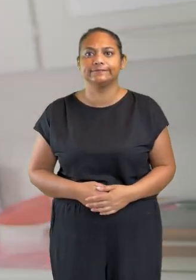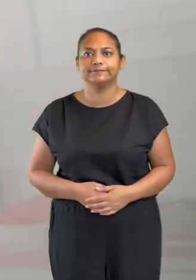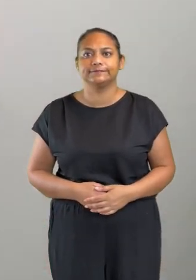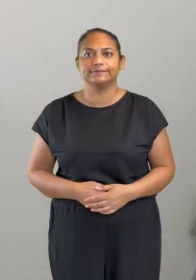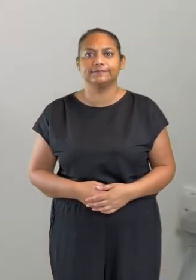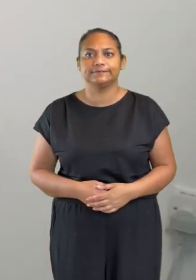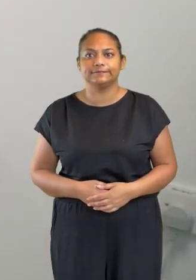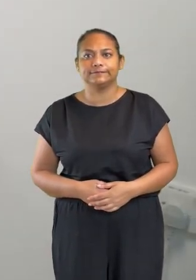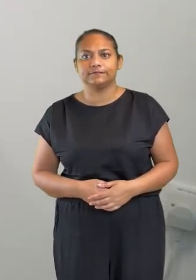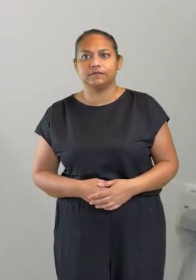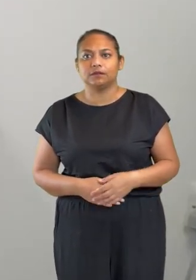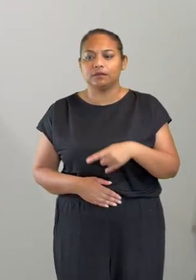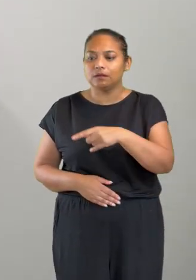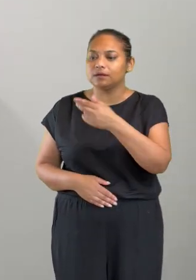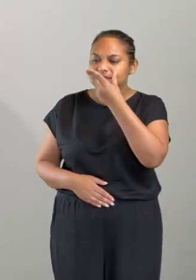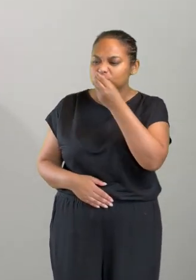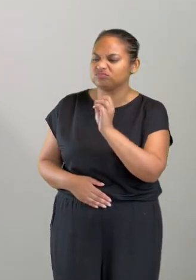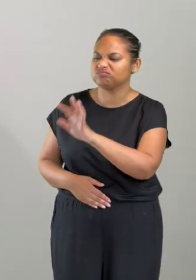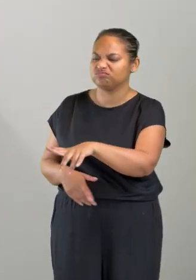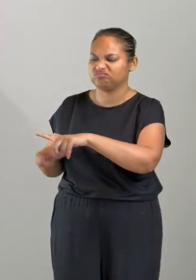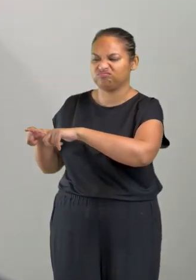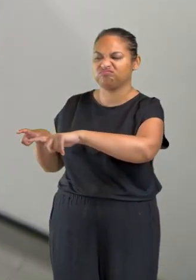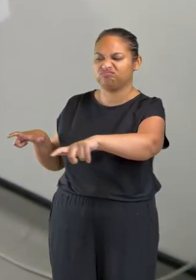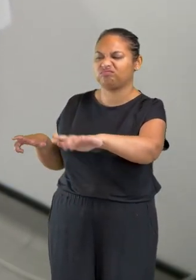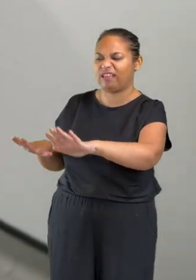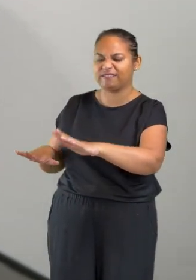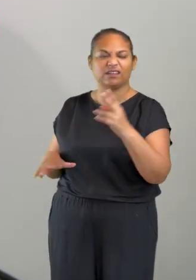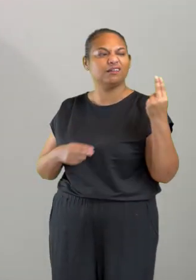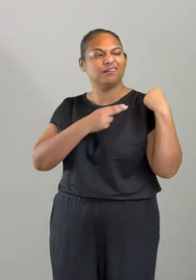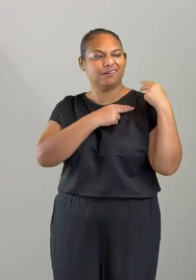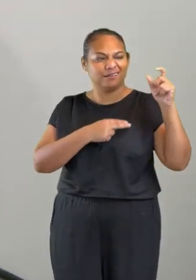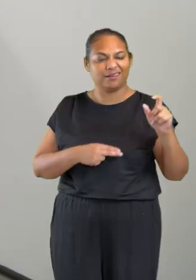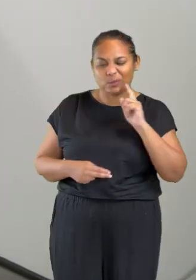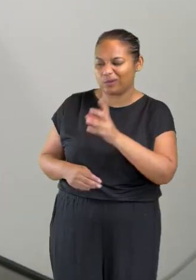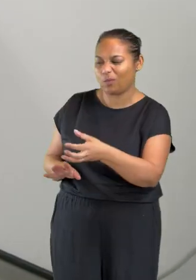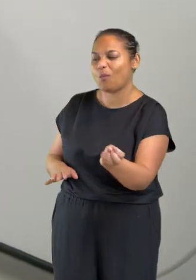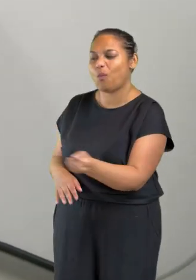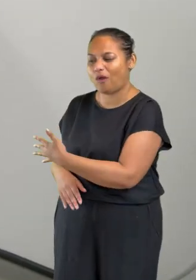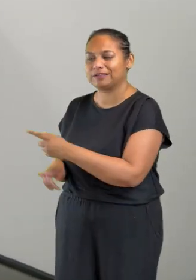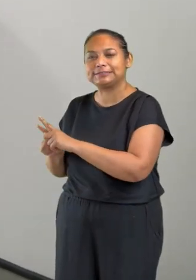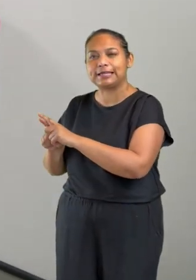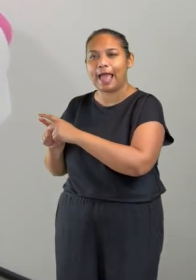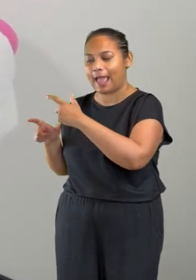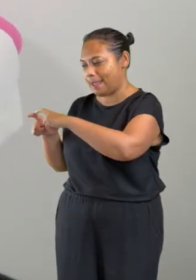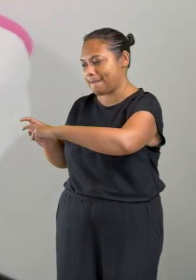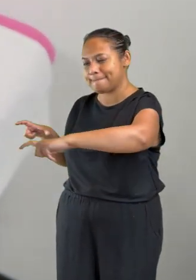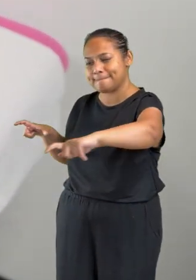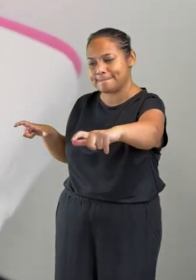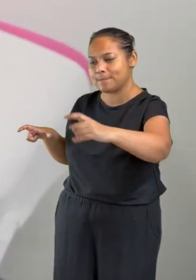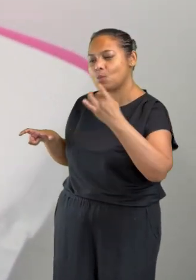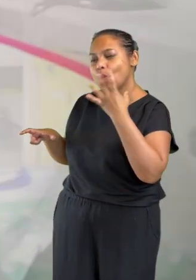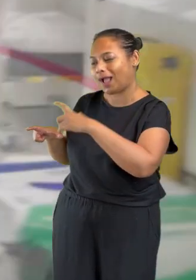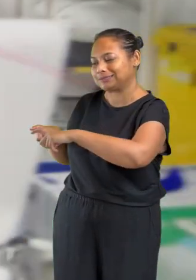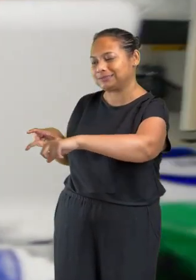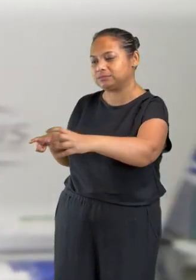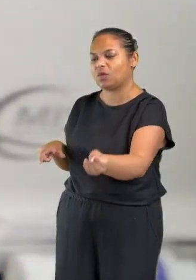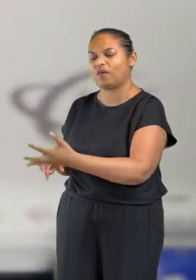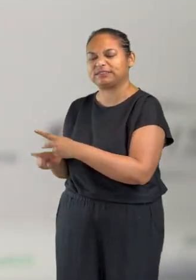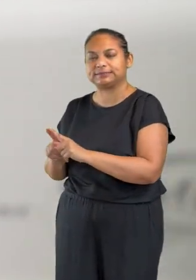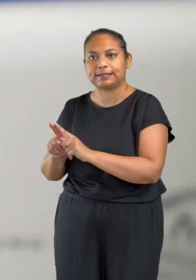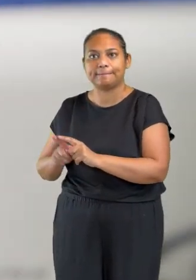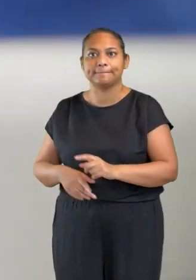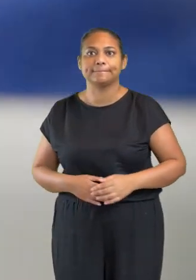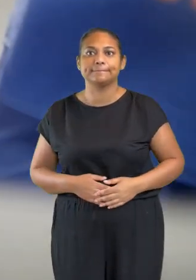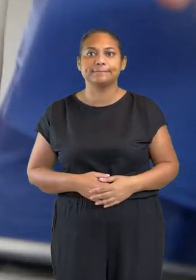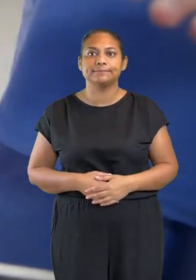gel. You can leave the tissue on the bed and the screeners will dispose of the tissue along with the couch roll.